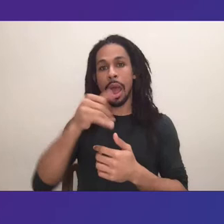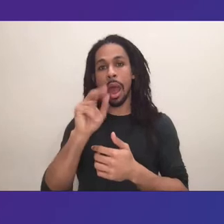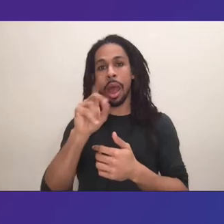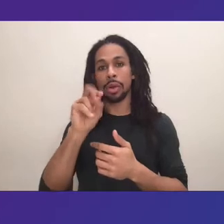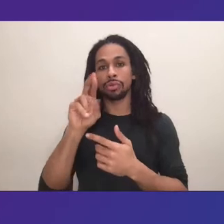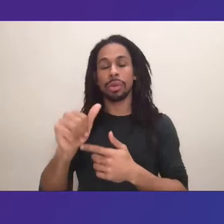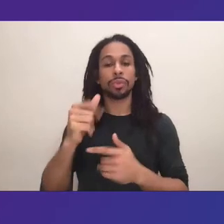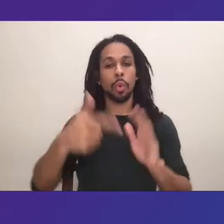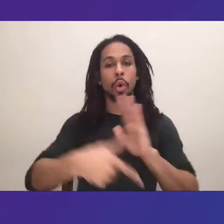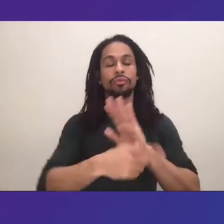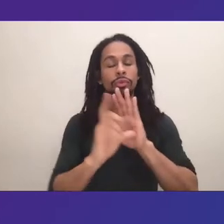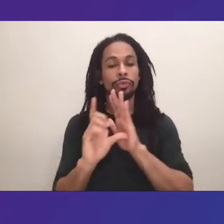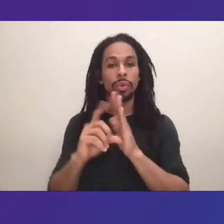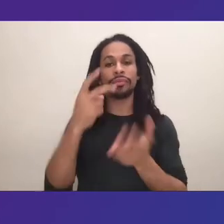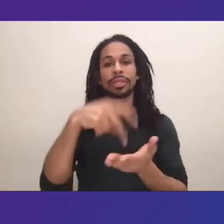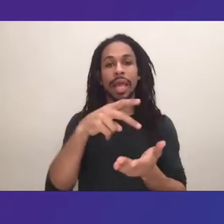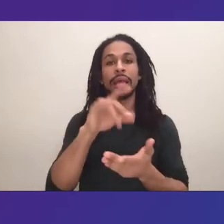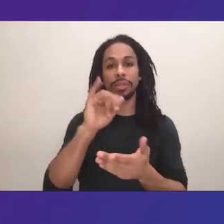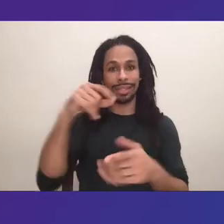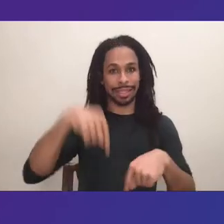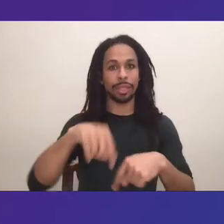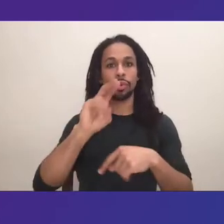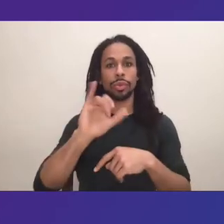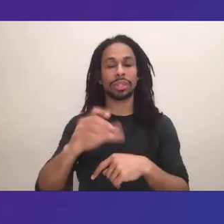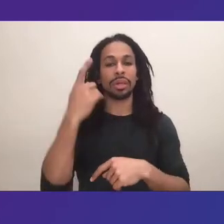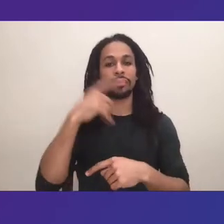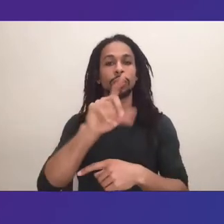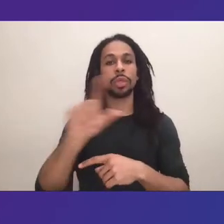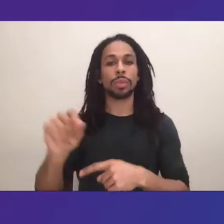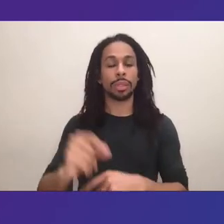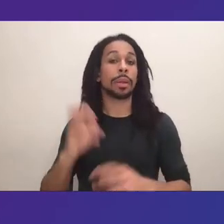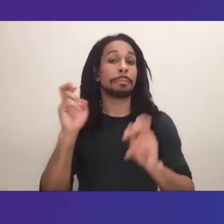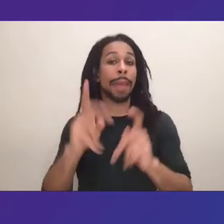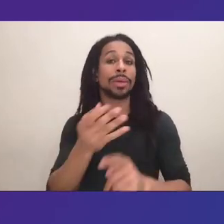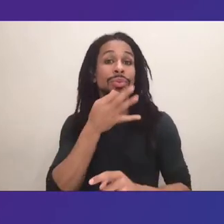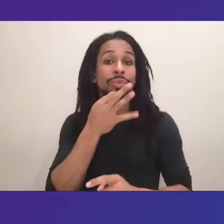New York City for 2020. Be back with you soon.